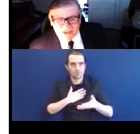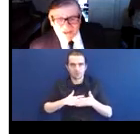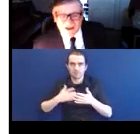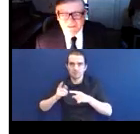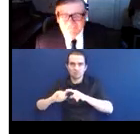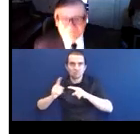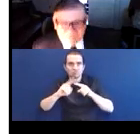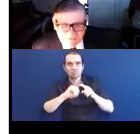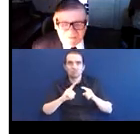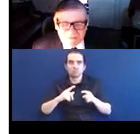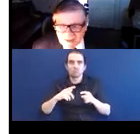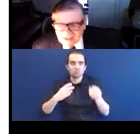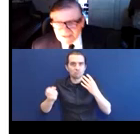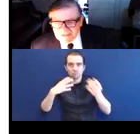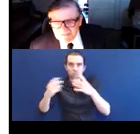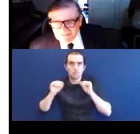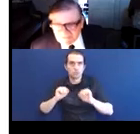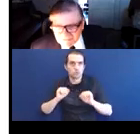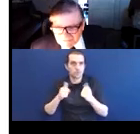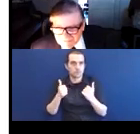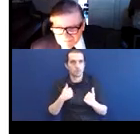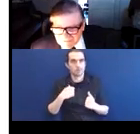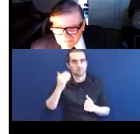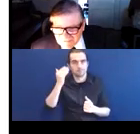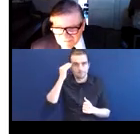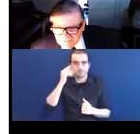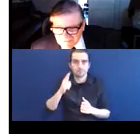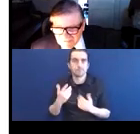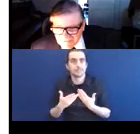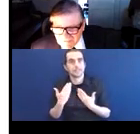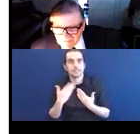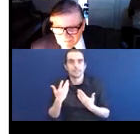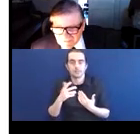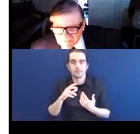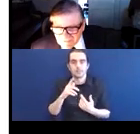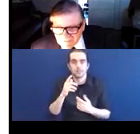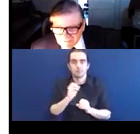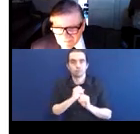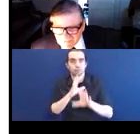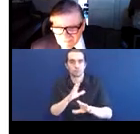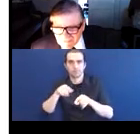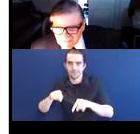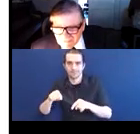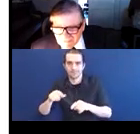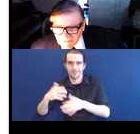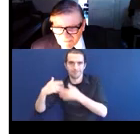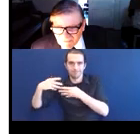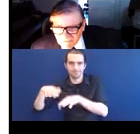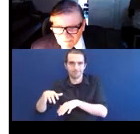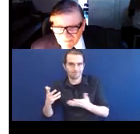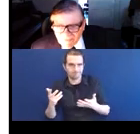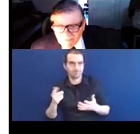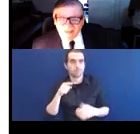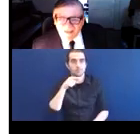has to say. Yes, please. Sorry. Yeah, hello, thank you for this opportunity. My name is Laurie. I live in the